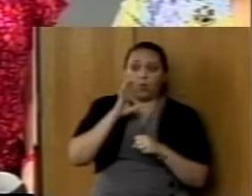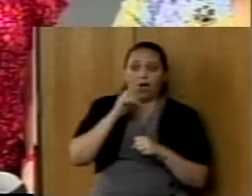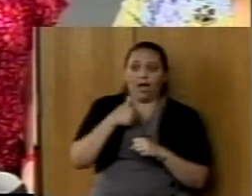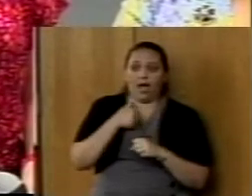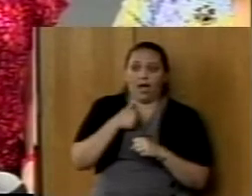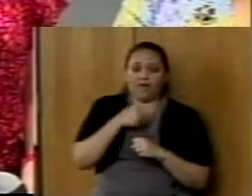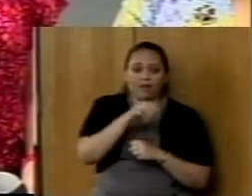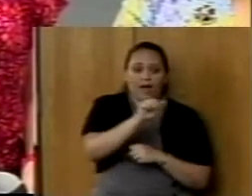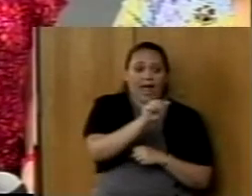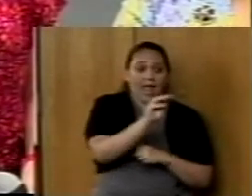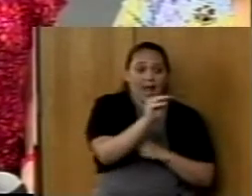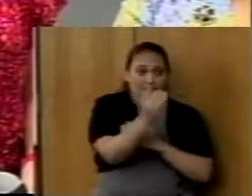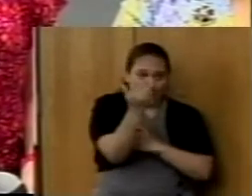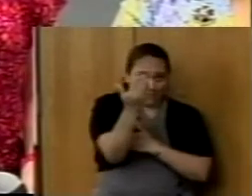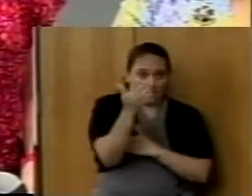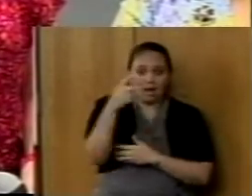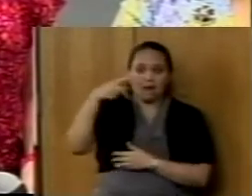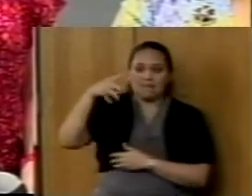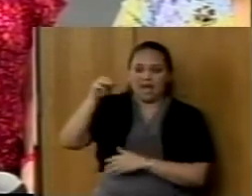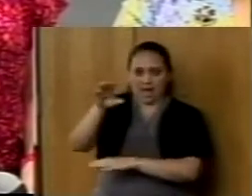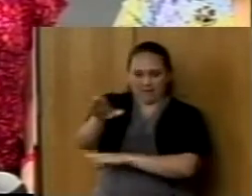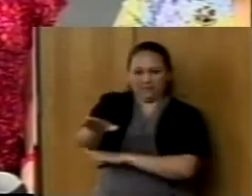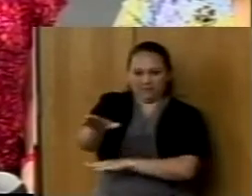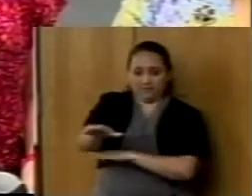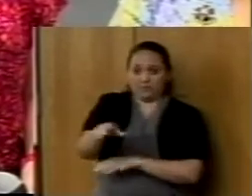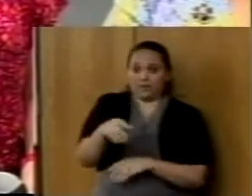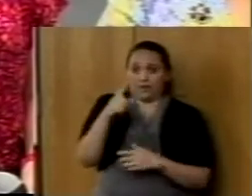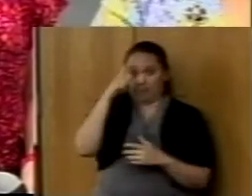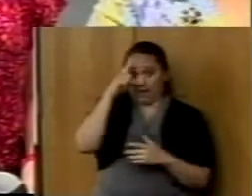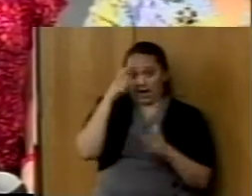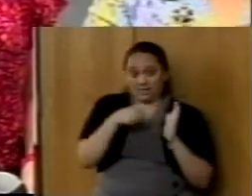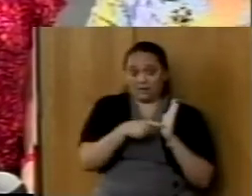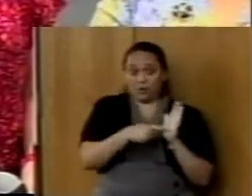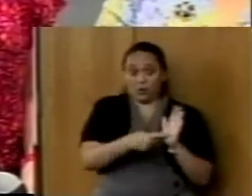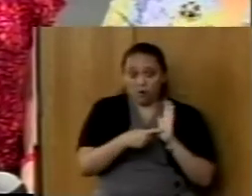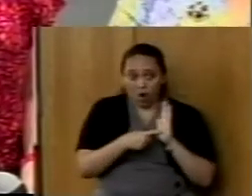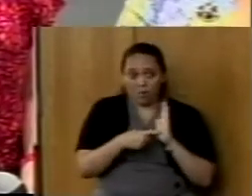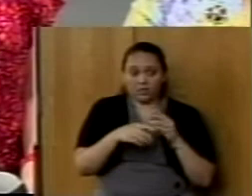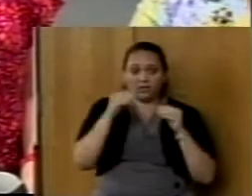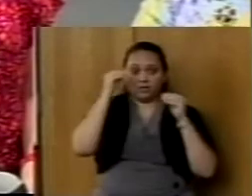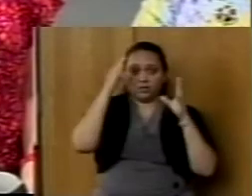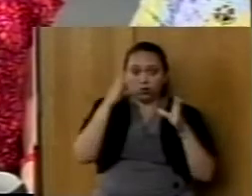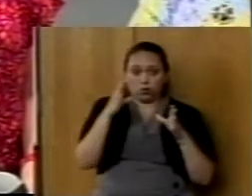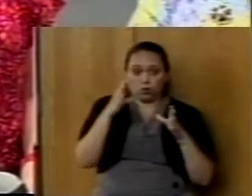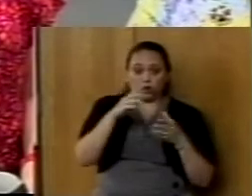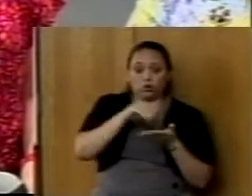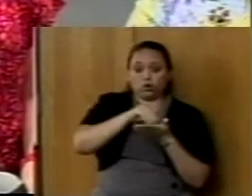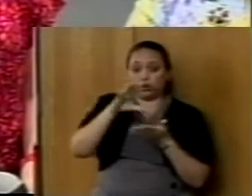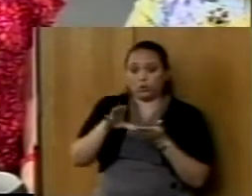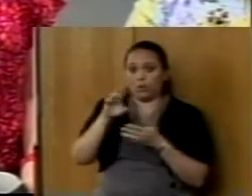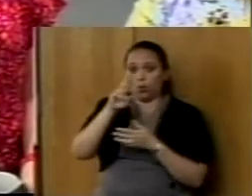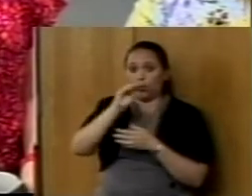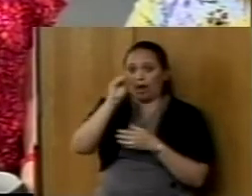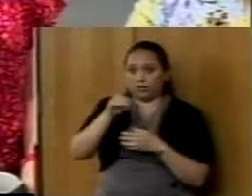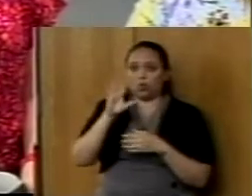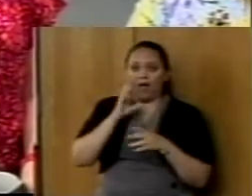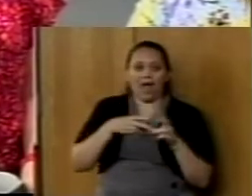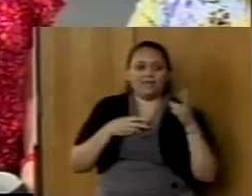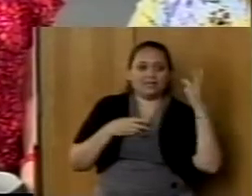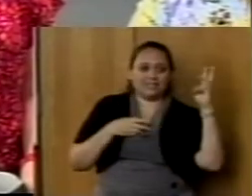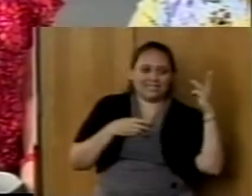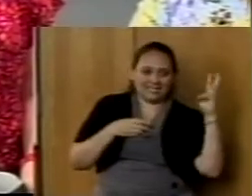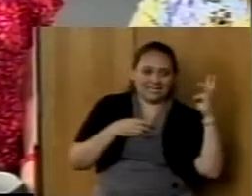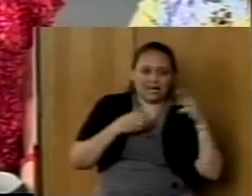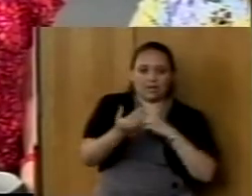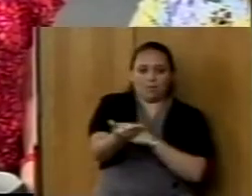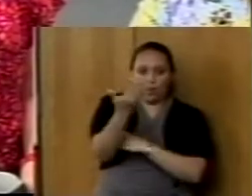an AM session and a PM session. And due to the requirements of teacher-student ratio, we're going to have 16 in the morning and 16